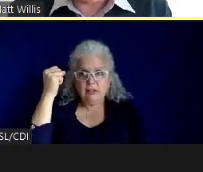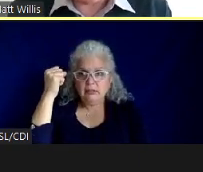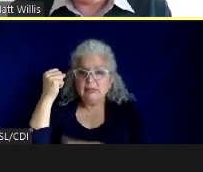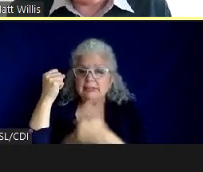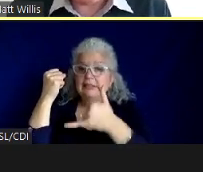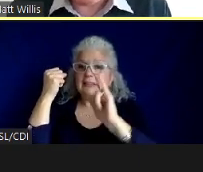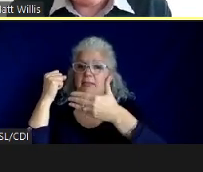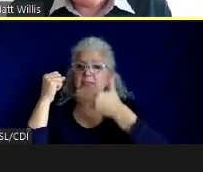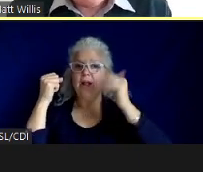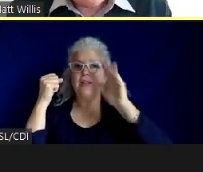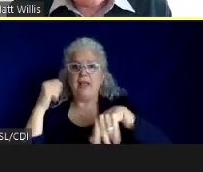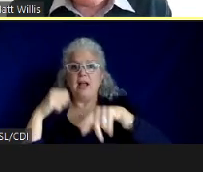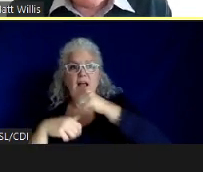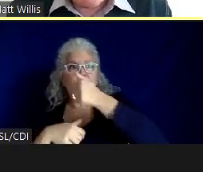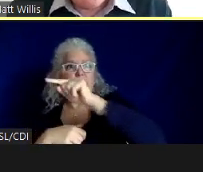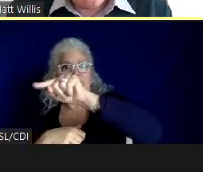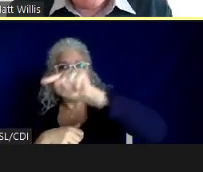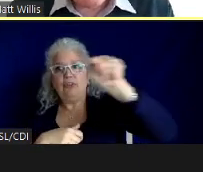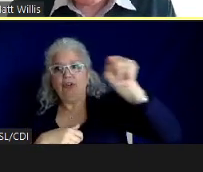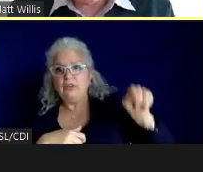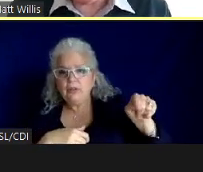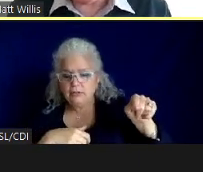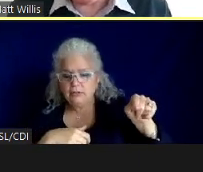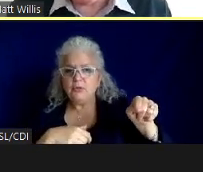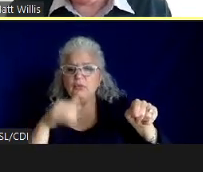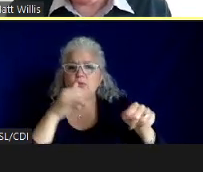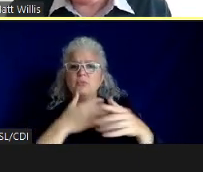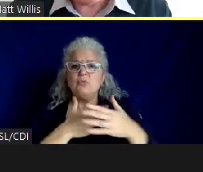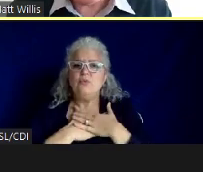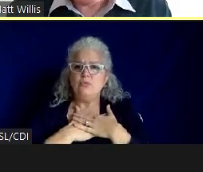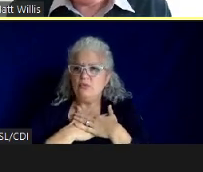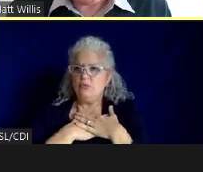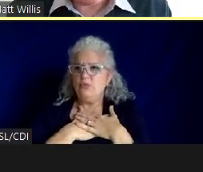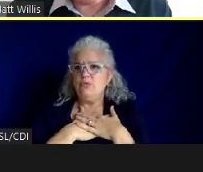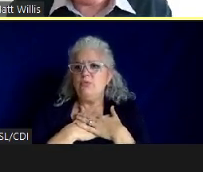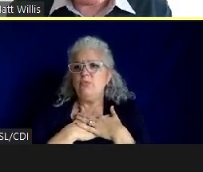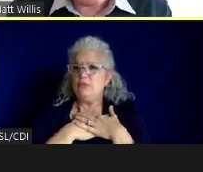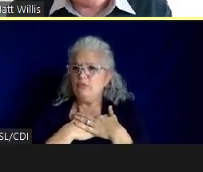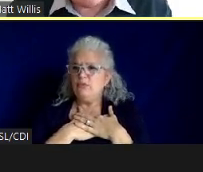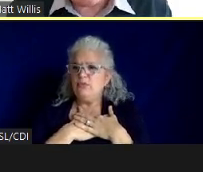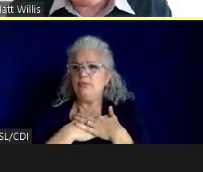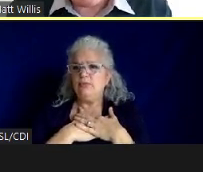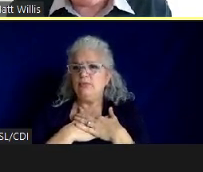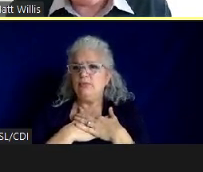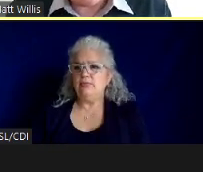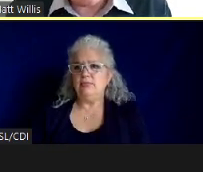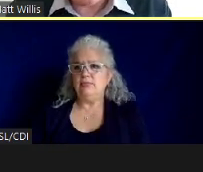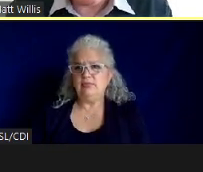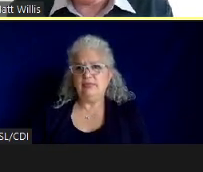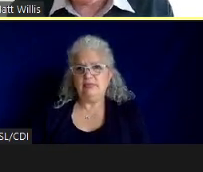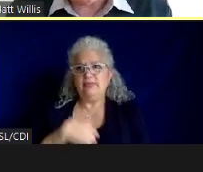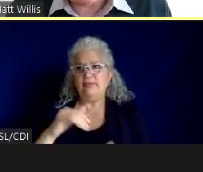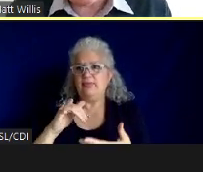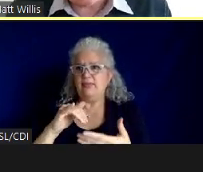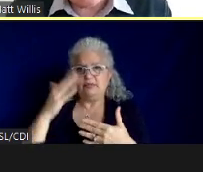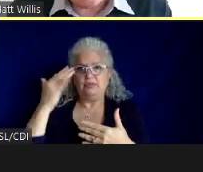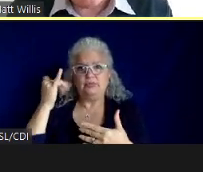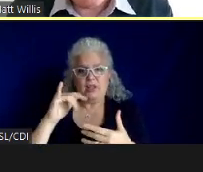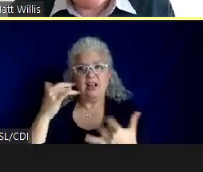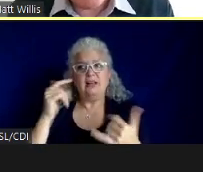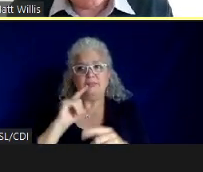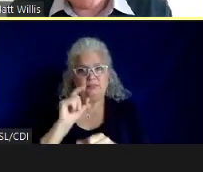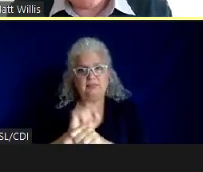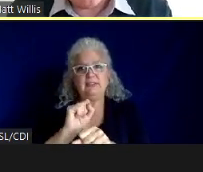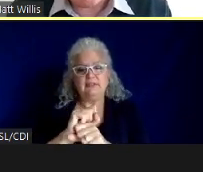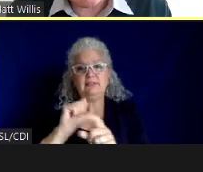crisis than other counties, it really tells the story of why we're in such a critical state collectively